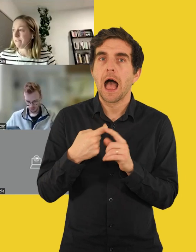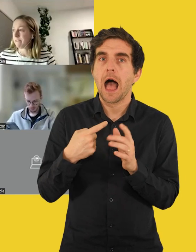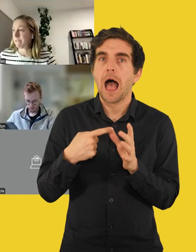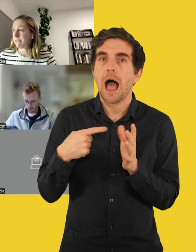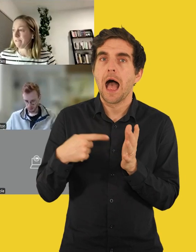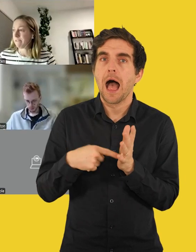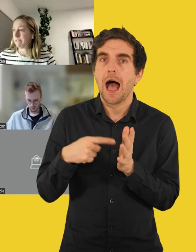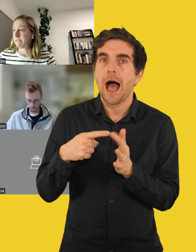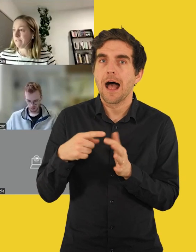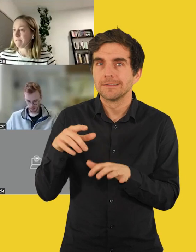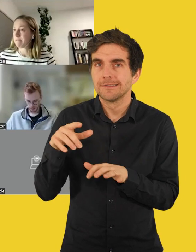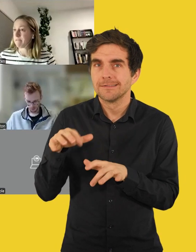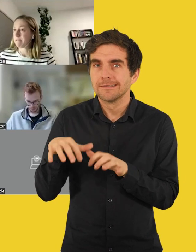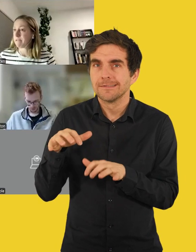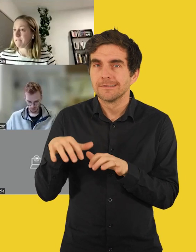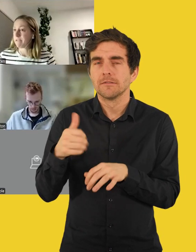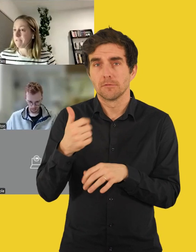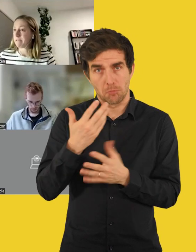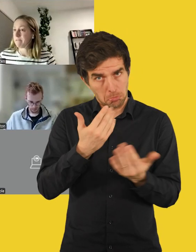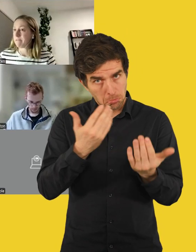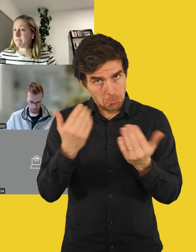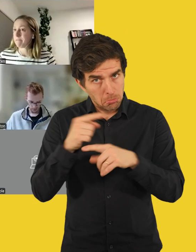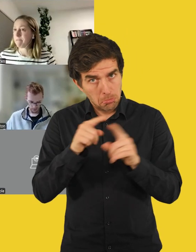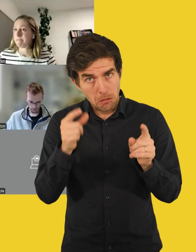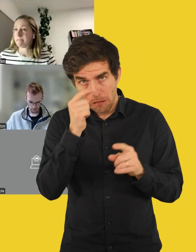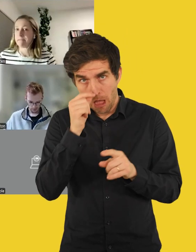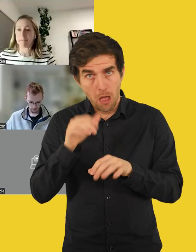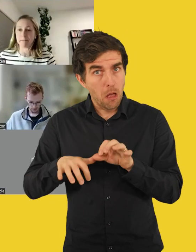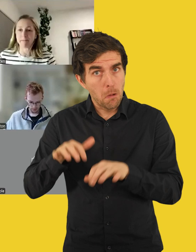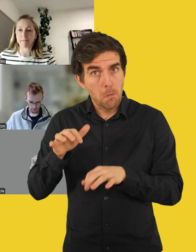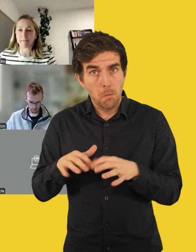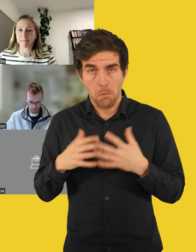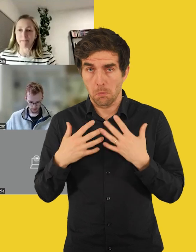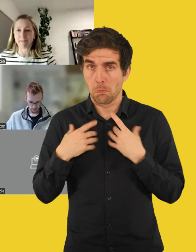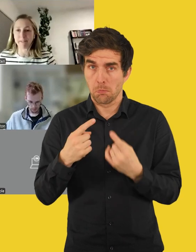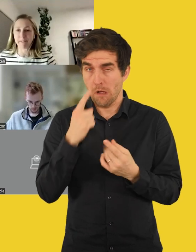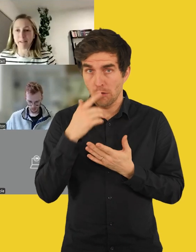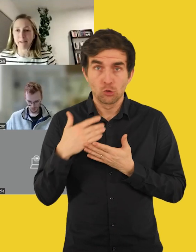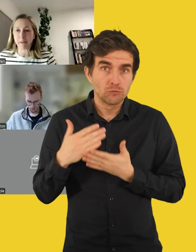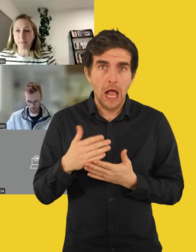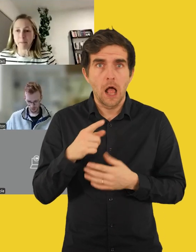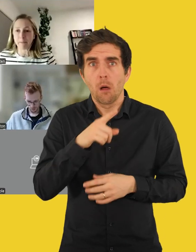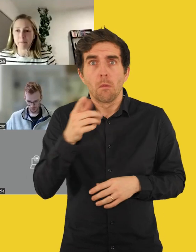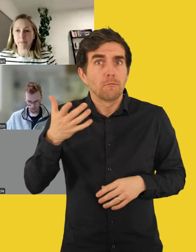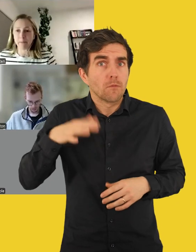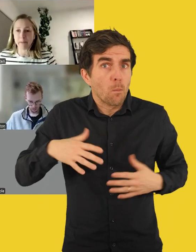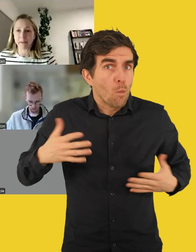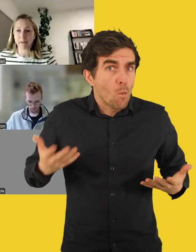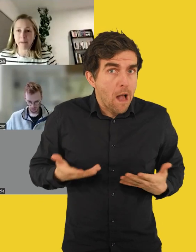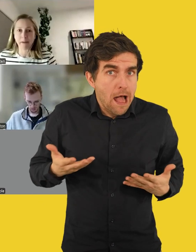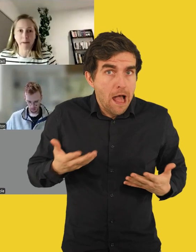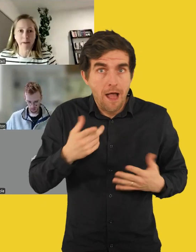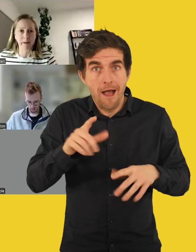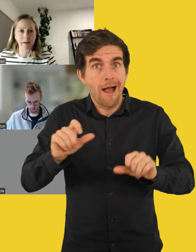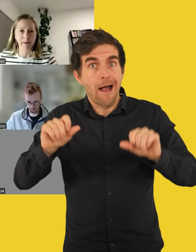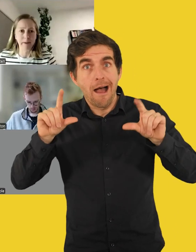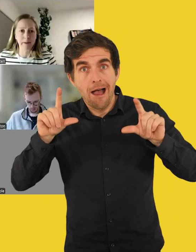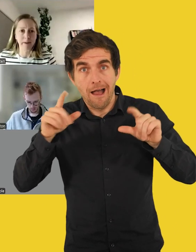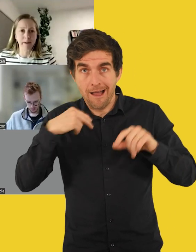Kate is writing in the chat, so we invite you to write as well. Feel free to share where you're calling